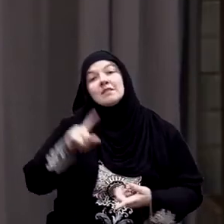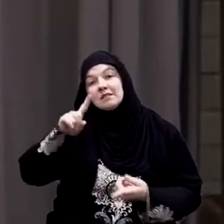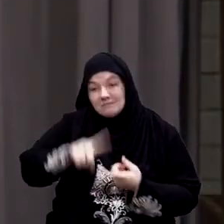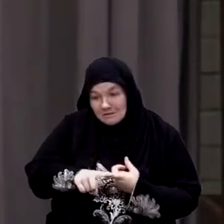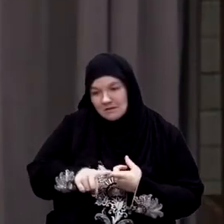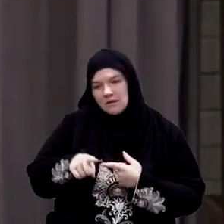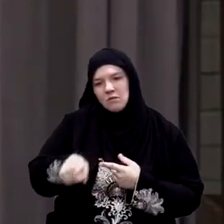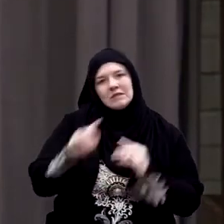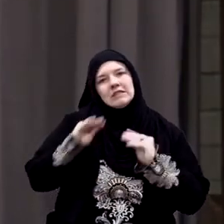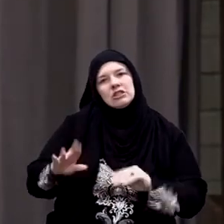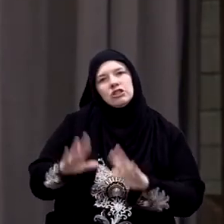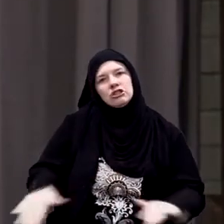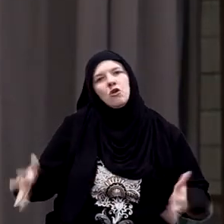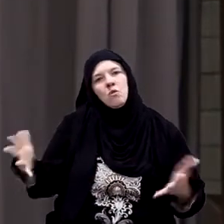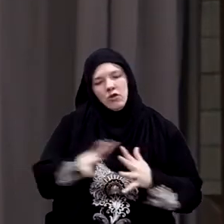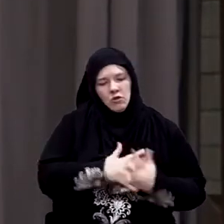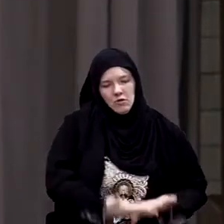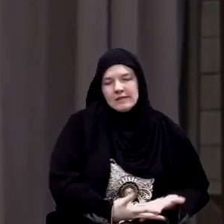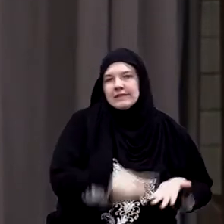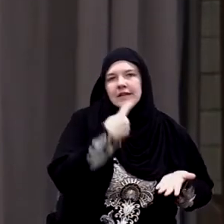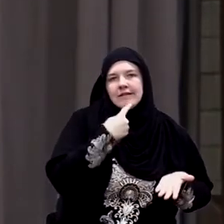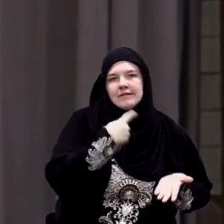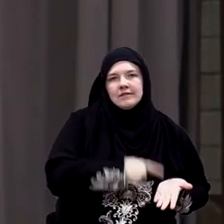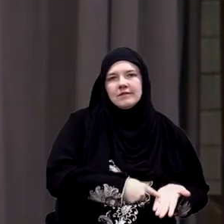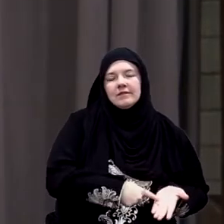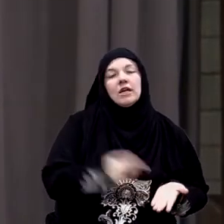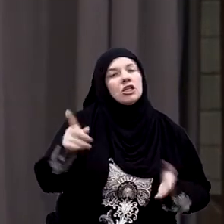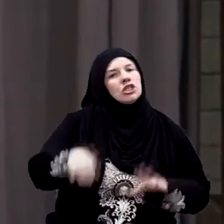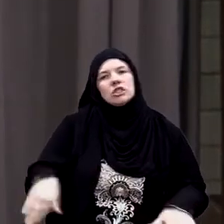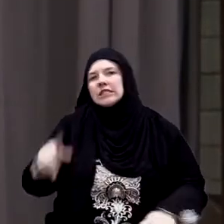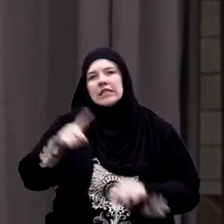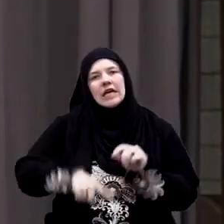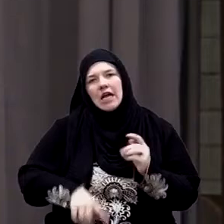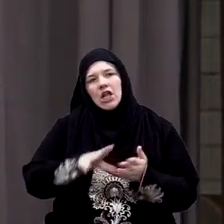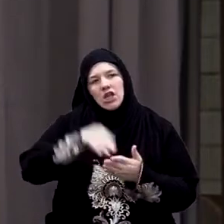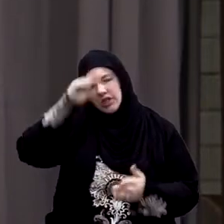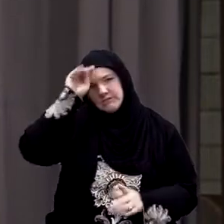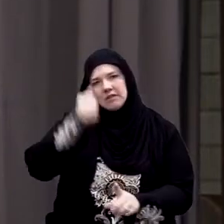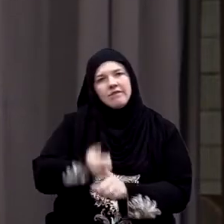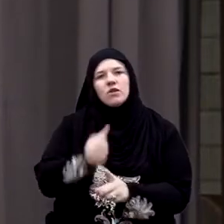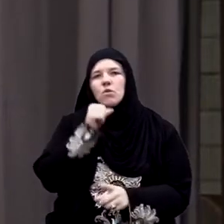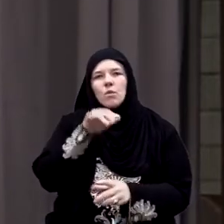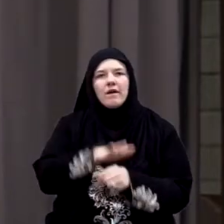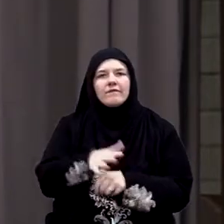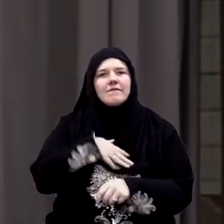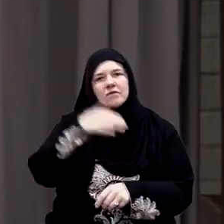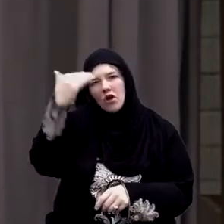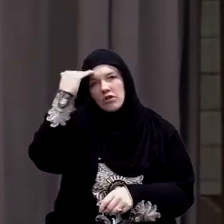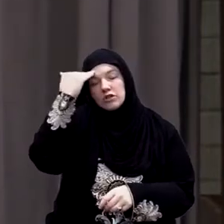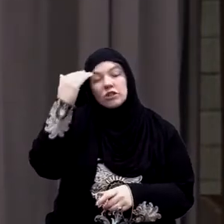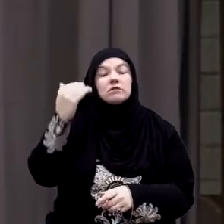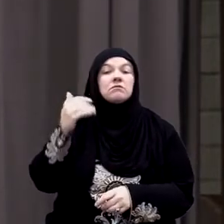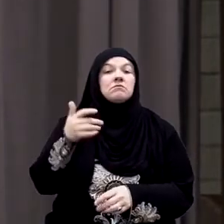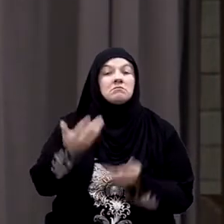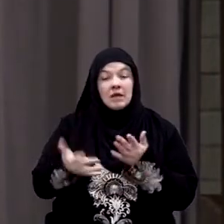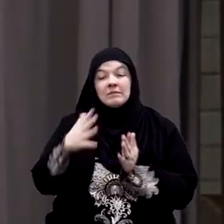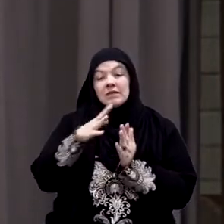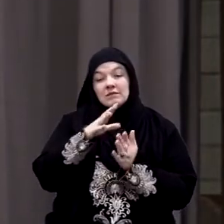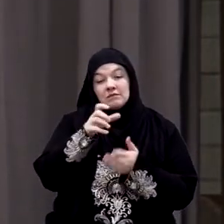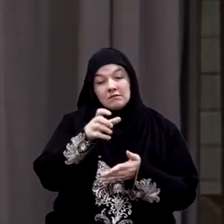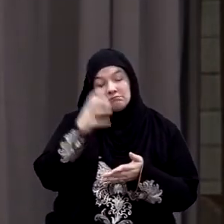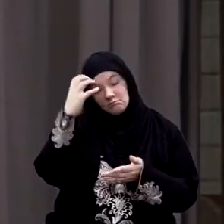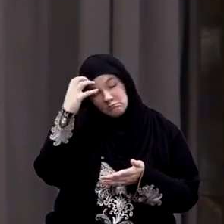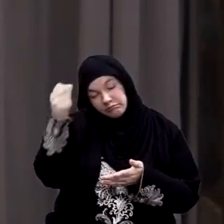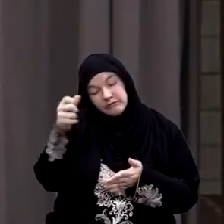book tells them. They do not understand on their own. They do not even have the knowledge. Even if they memorize Surah